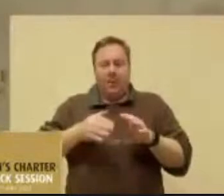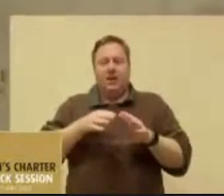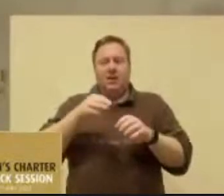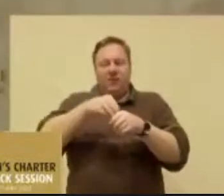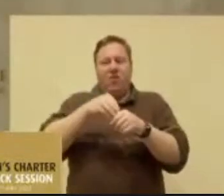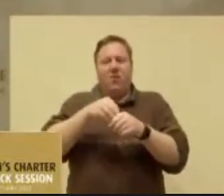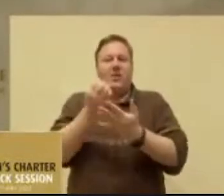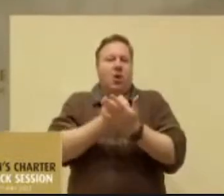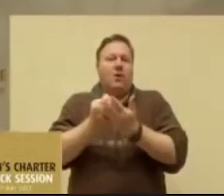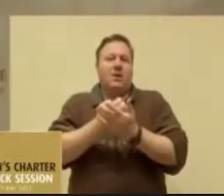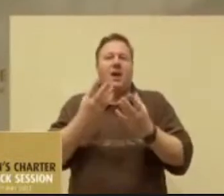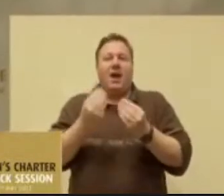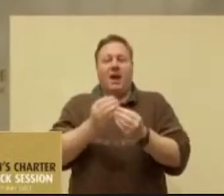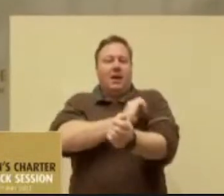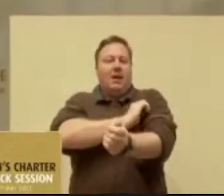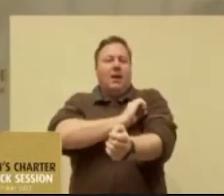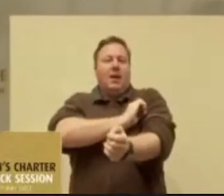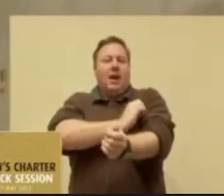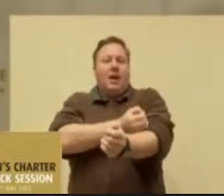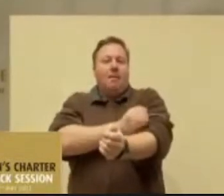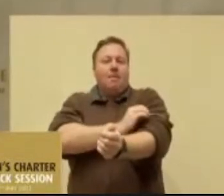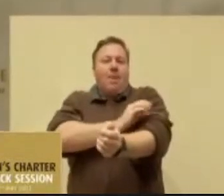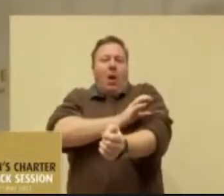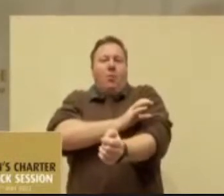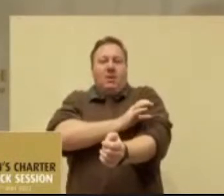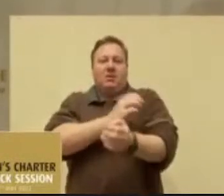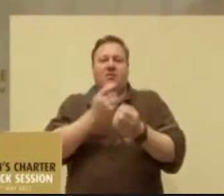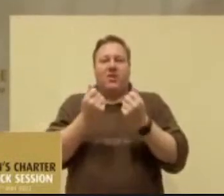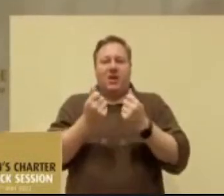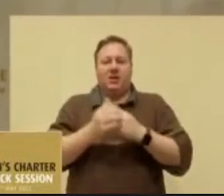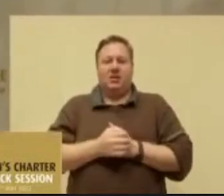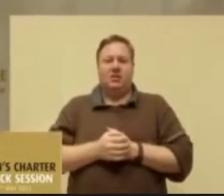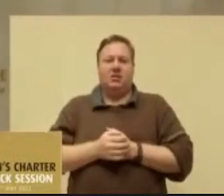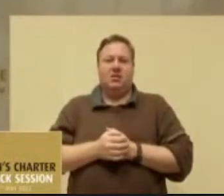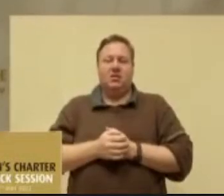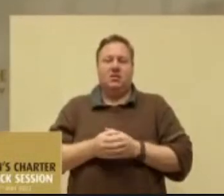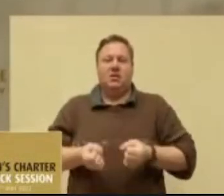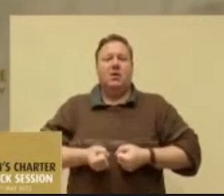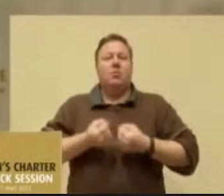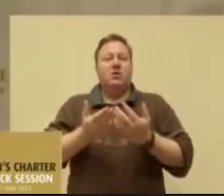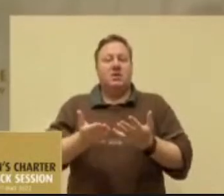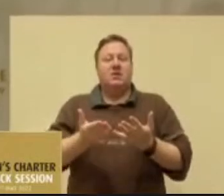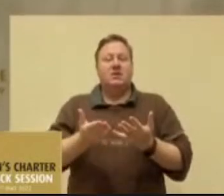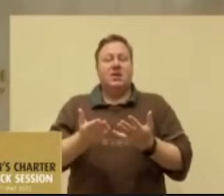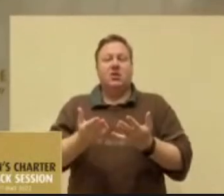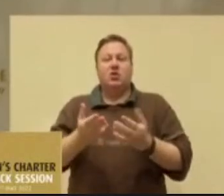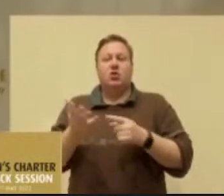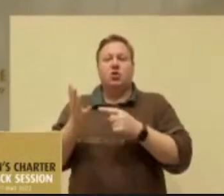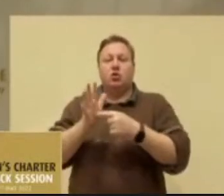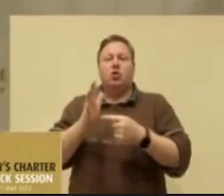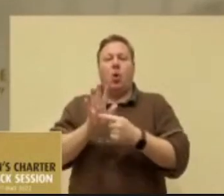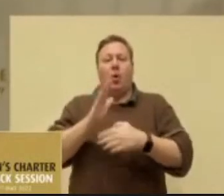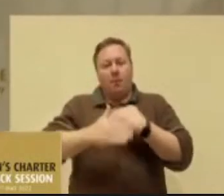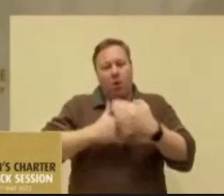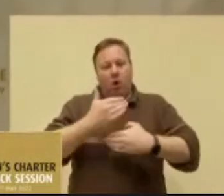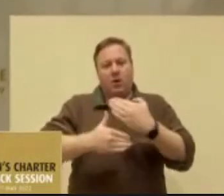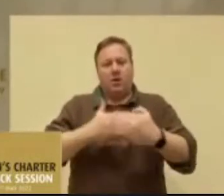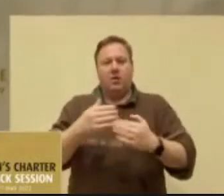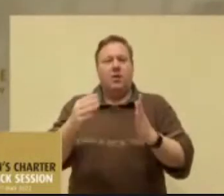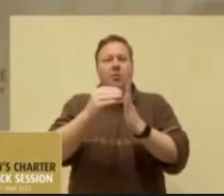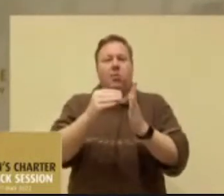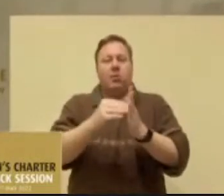fund in terms of the presentation we are to provide progress on the implementation of the provision of the